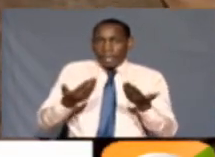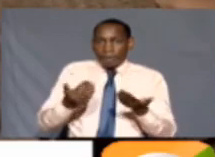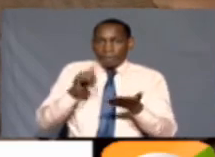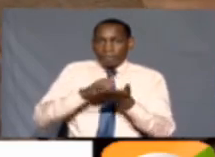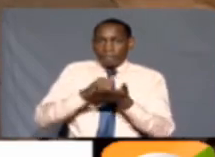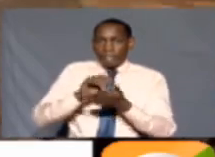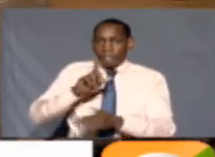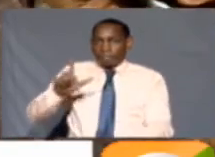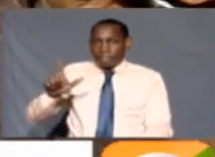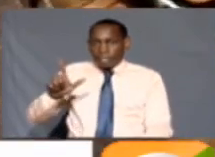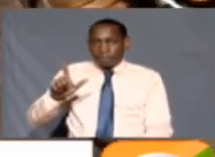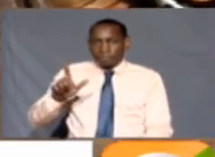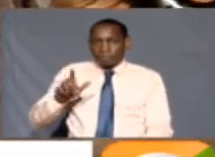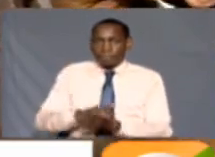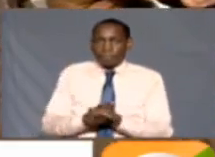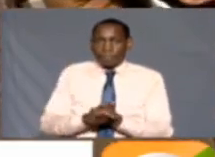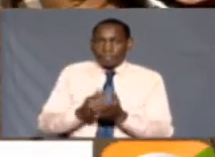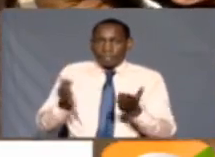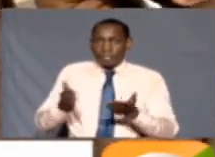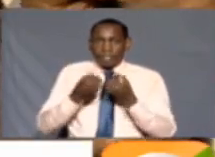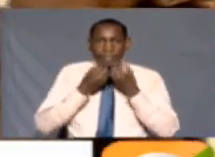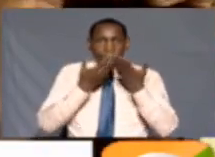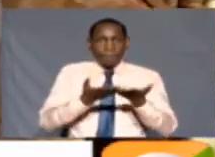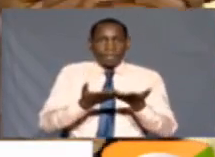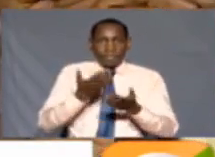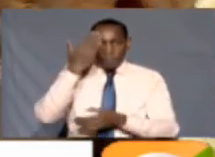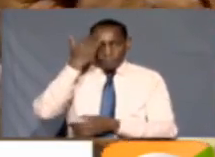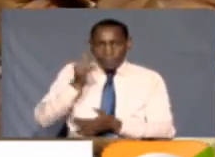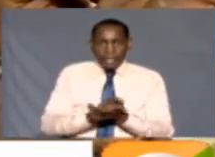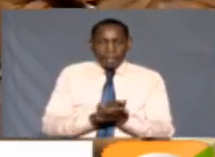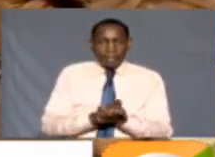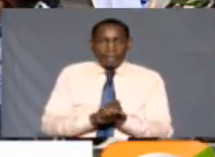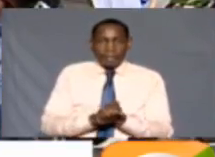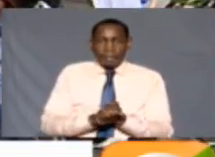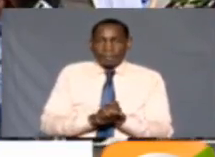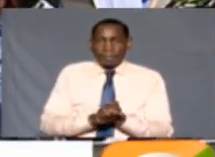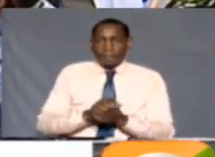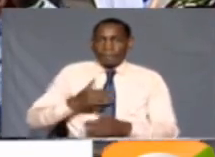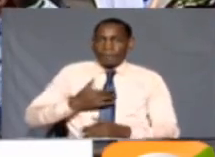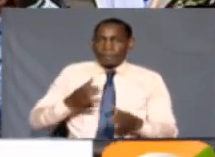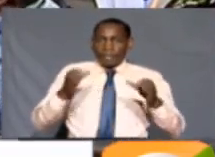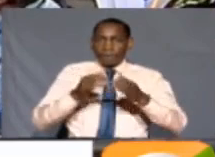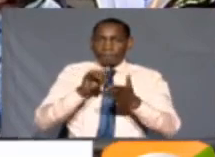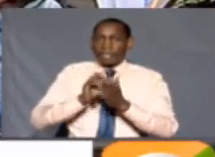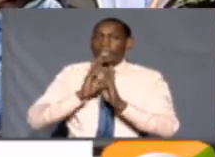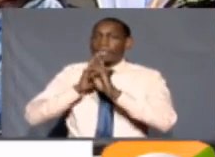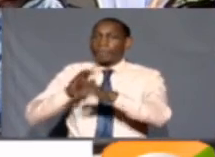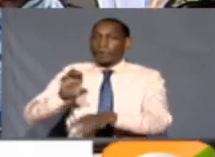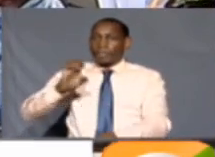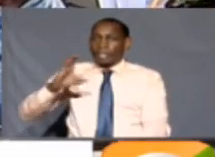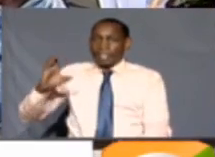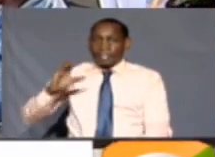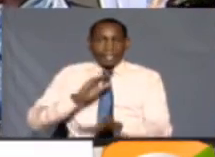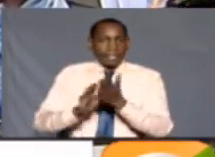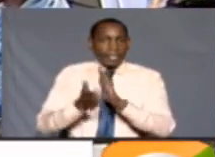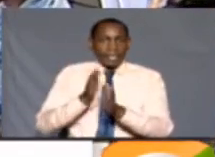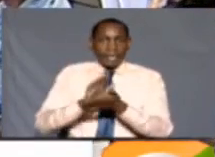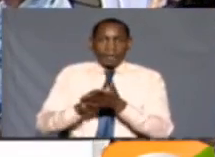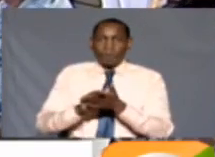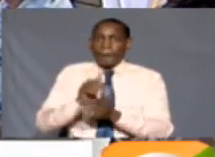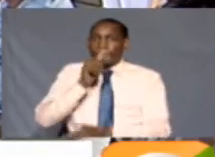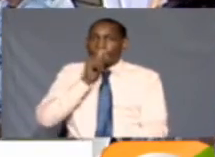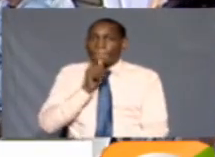bill synergize this information that's coming on? Because there's a fear in the community that if I report to ICC, there is no